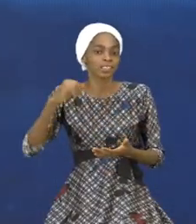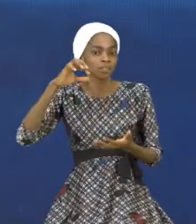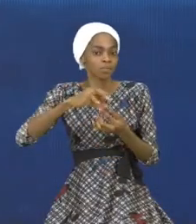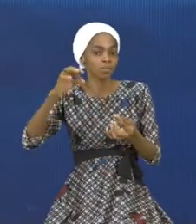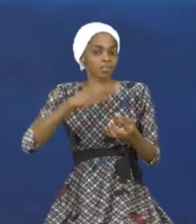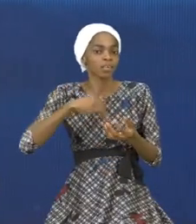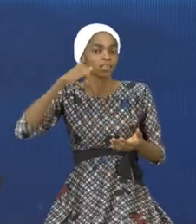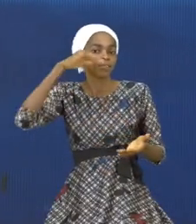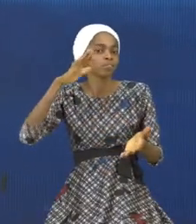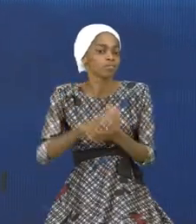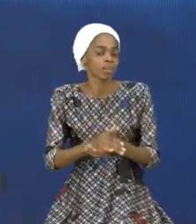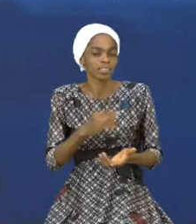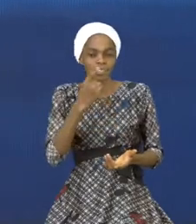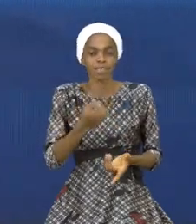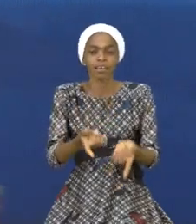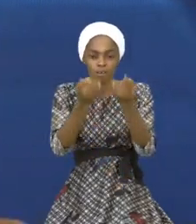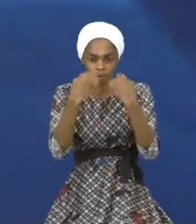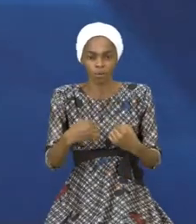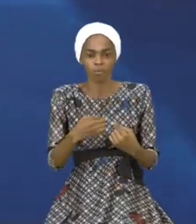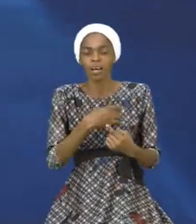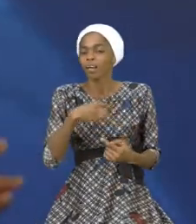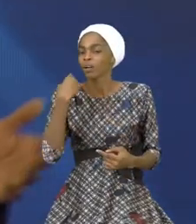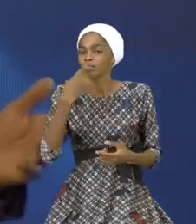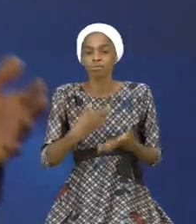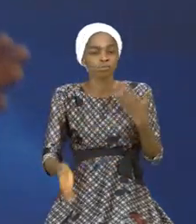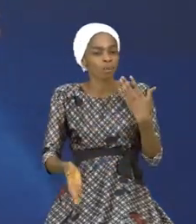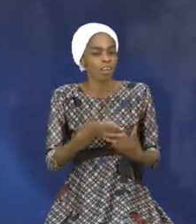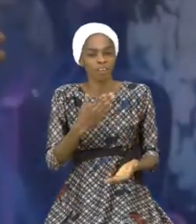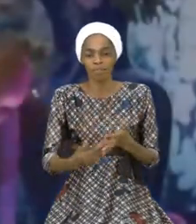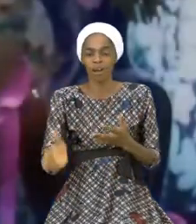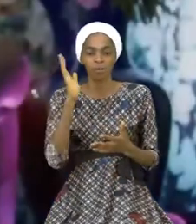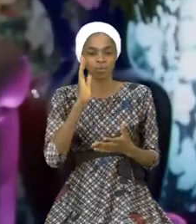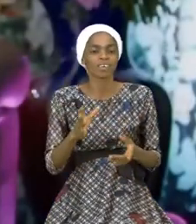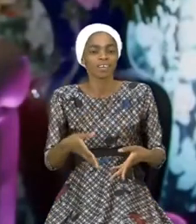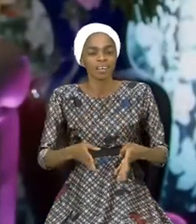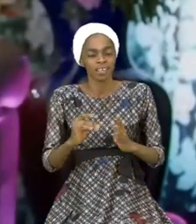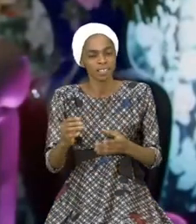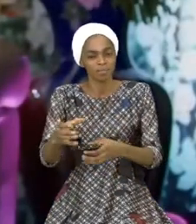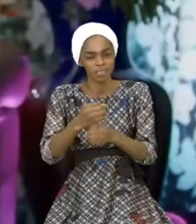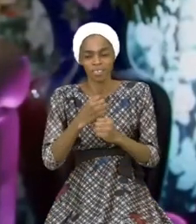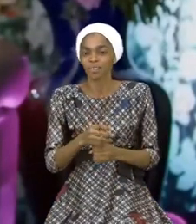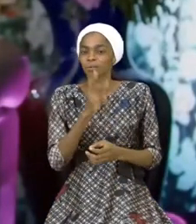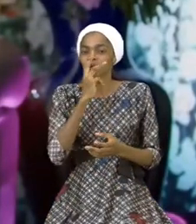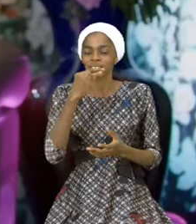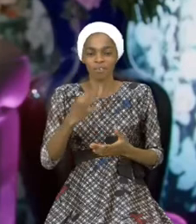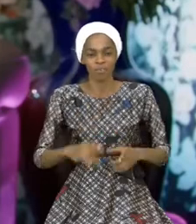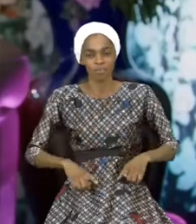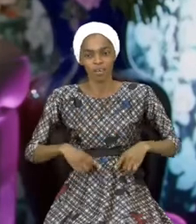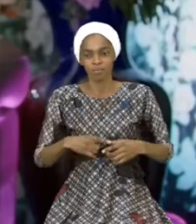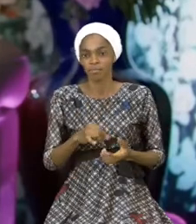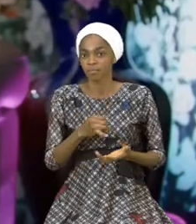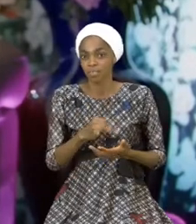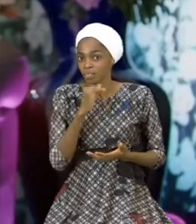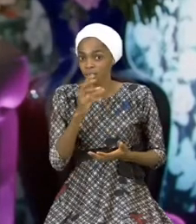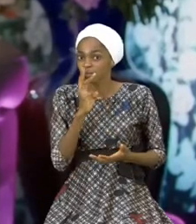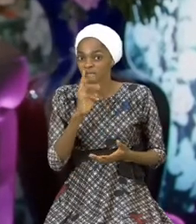come. And whosoever will, let him take the water of life. You know, it's not the water